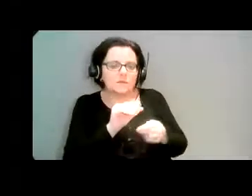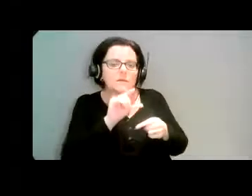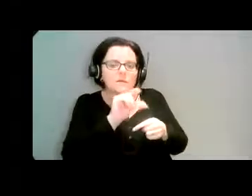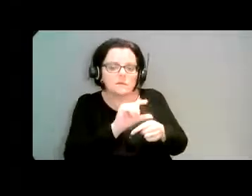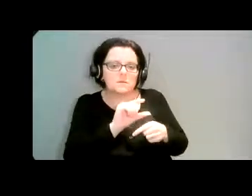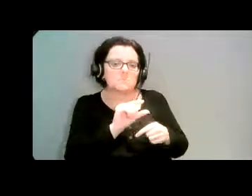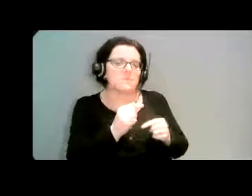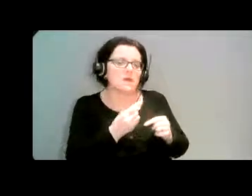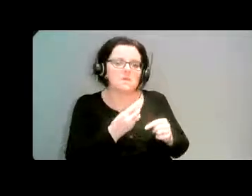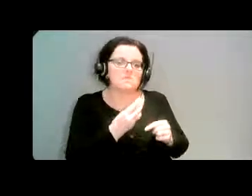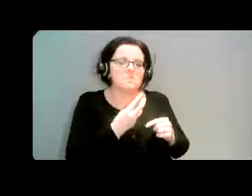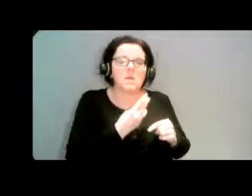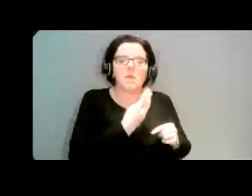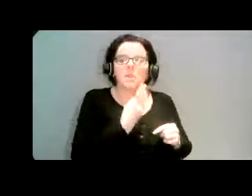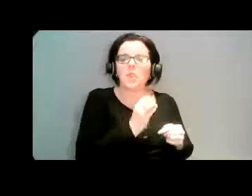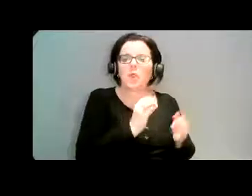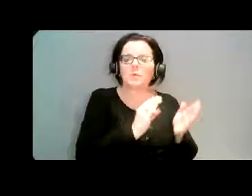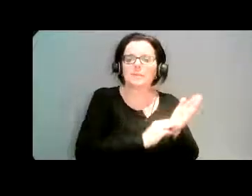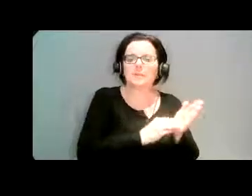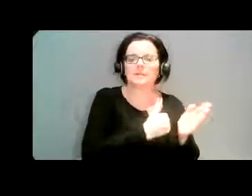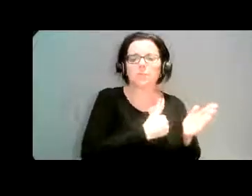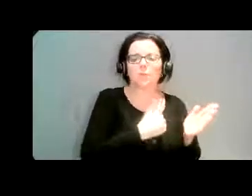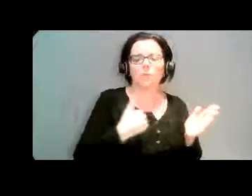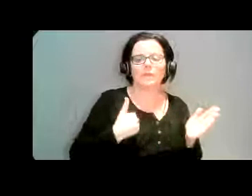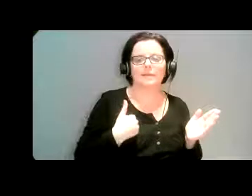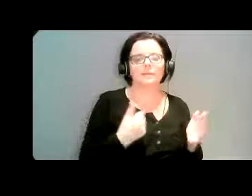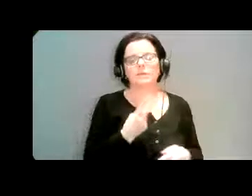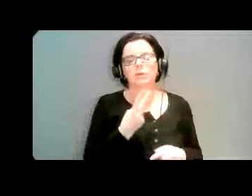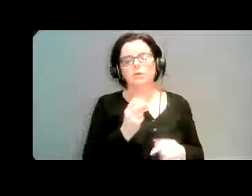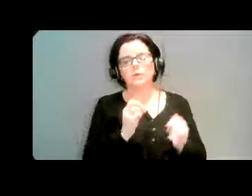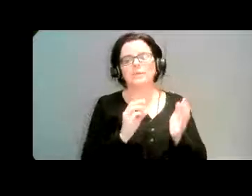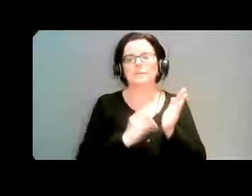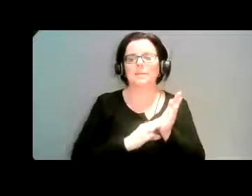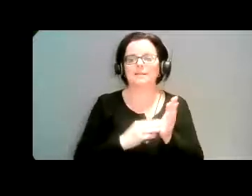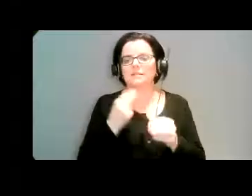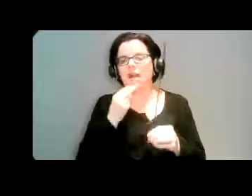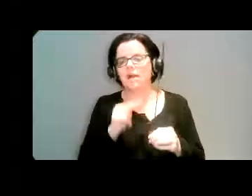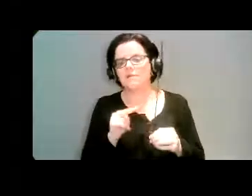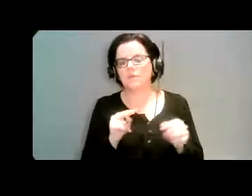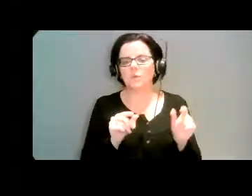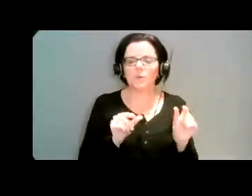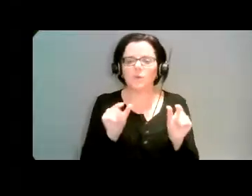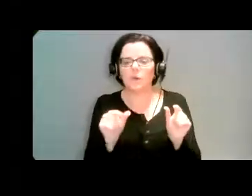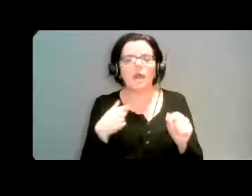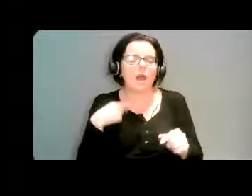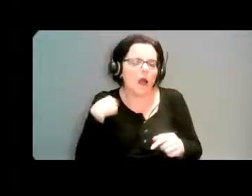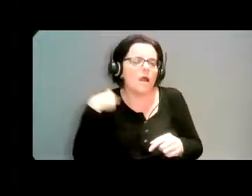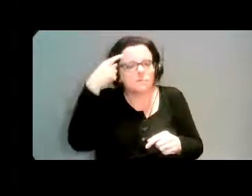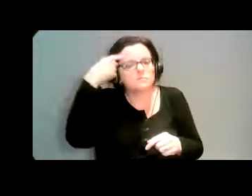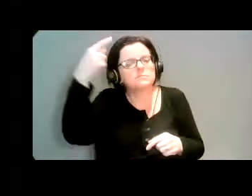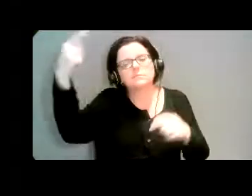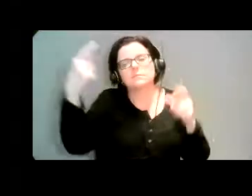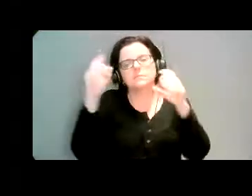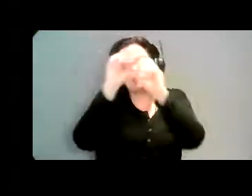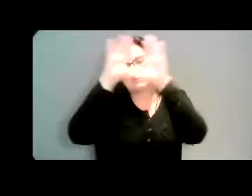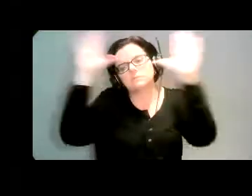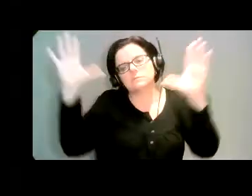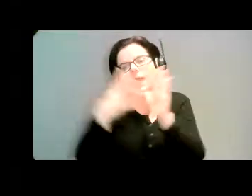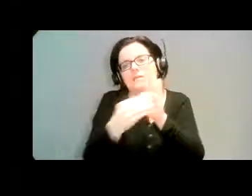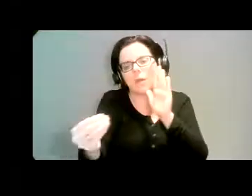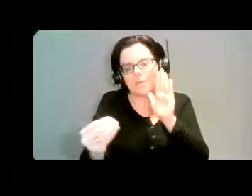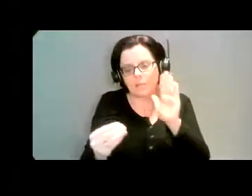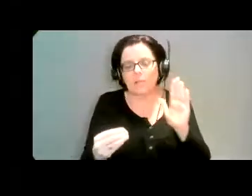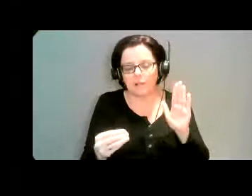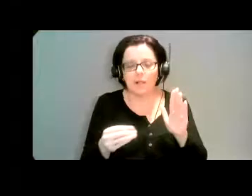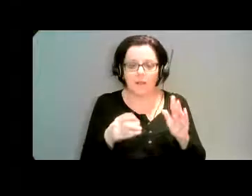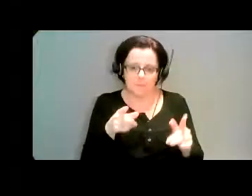30 minutes in the morning, 20 minutes in the afternoon, and I don't know, I'm making it up, but you probably would